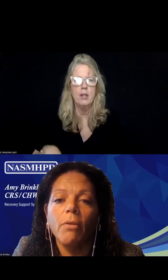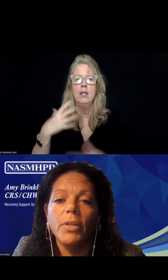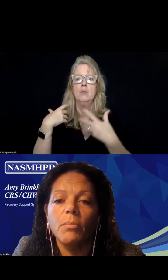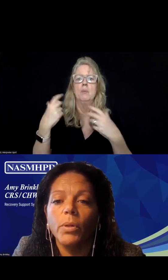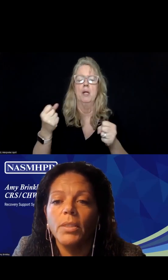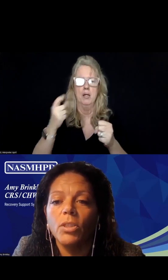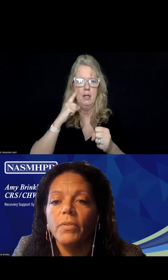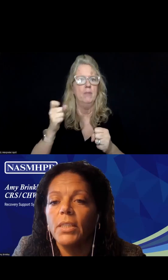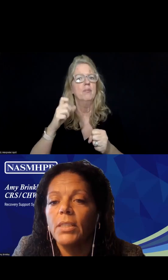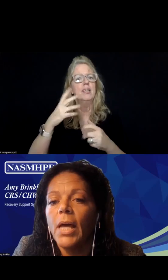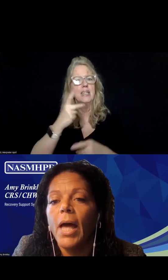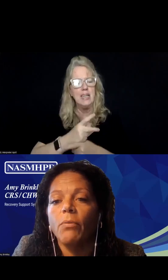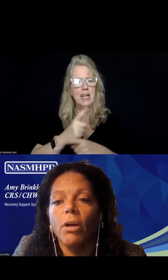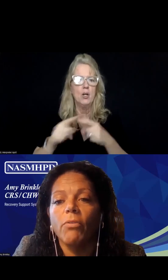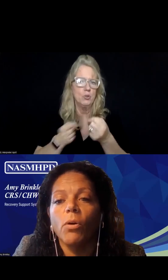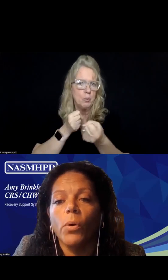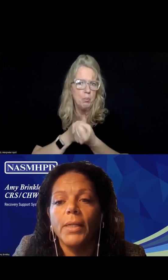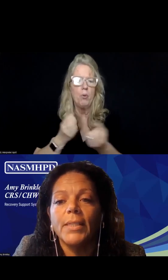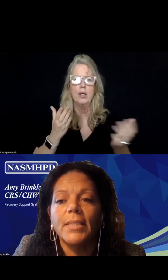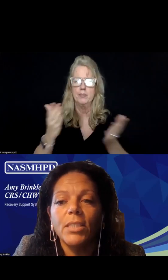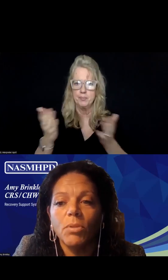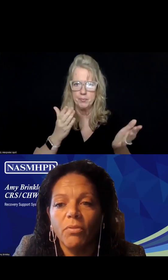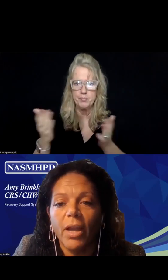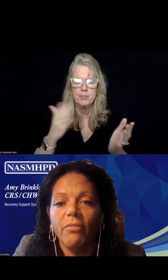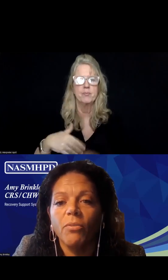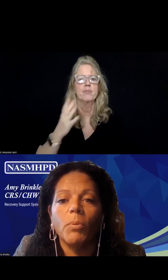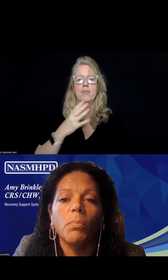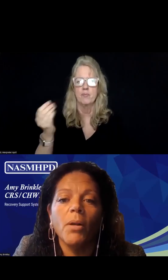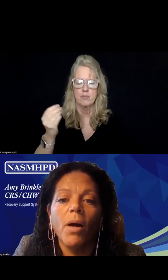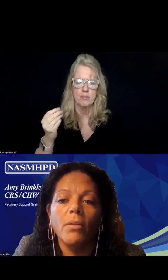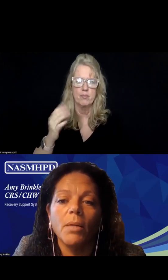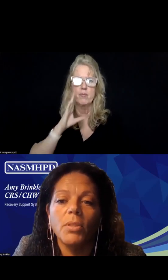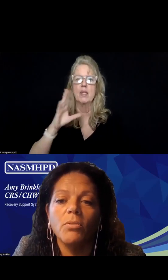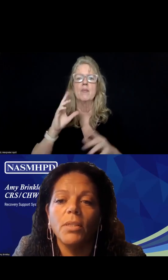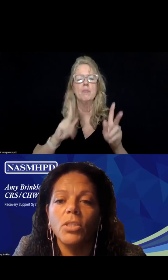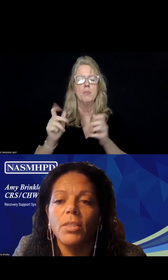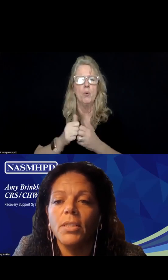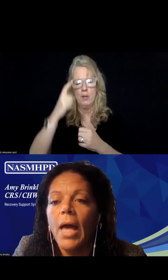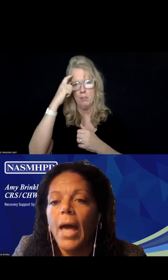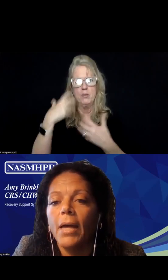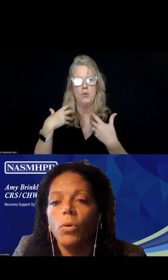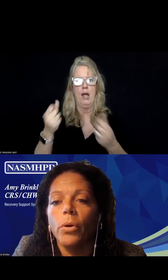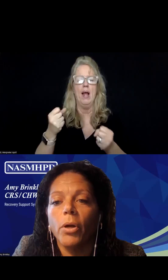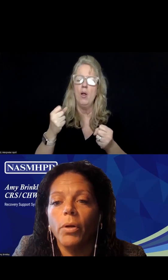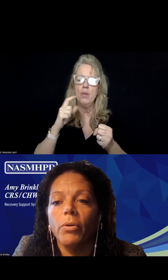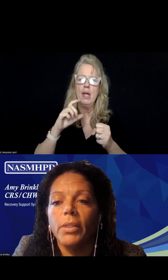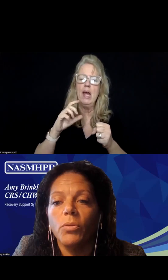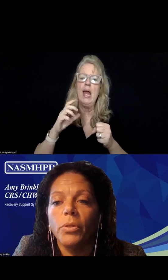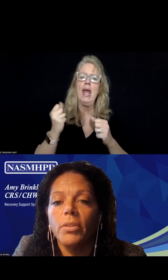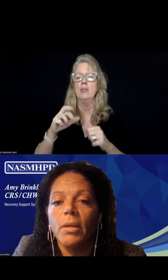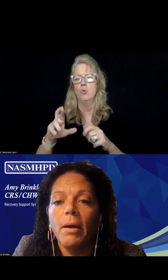recovery-oriented care, recovery supports and services, and recovery-oriented systems of care for people with mental health, substance use conditions,